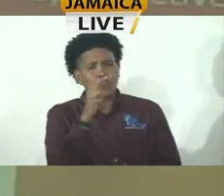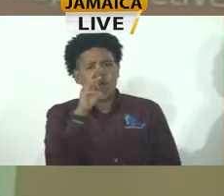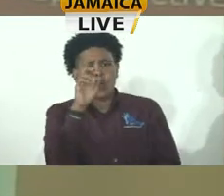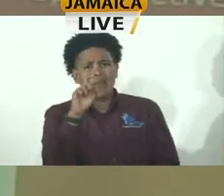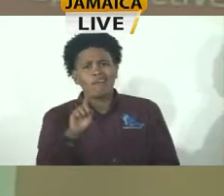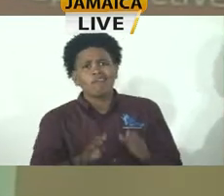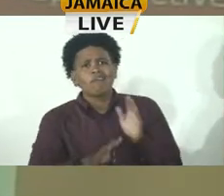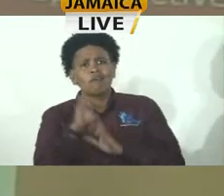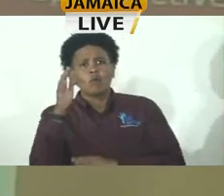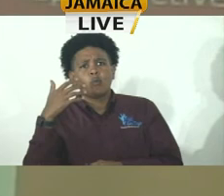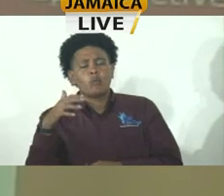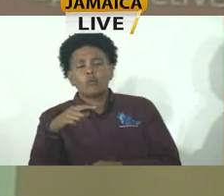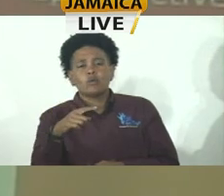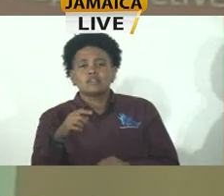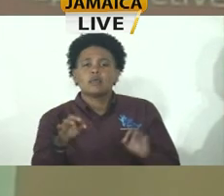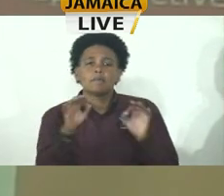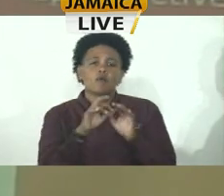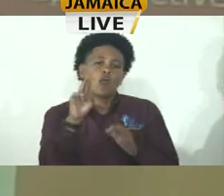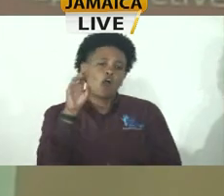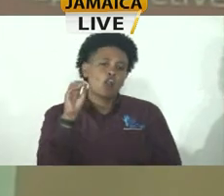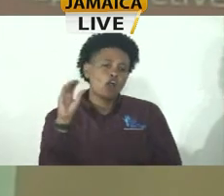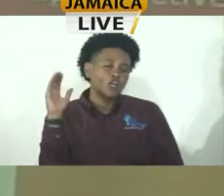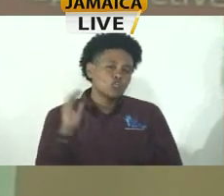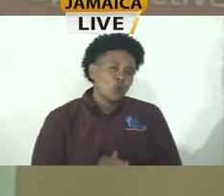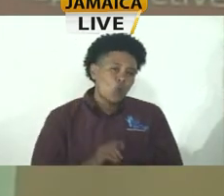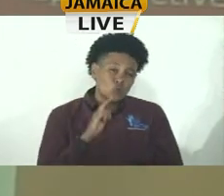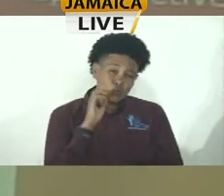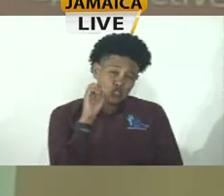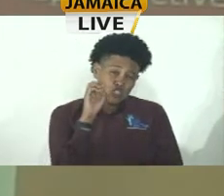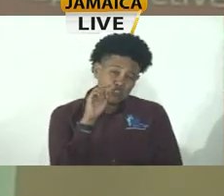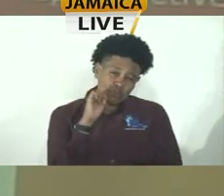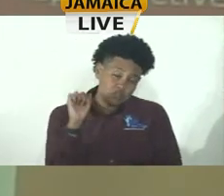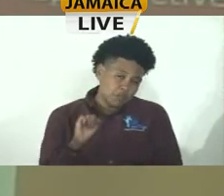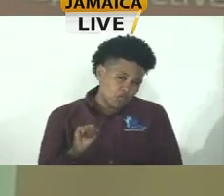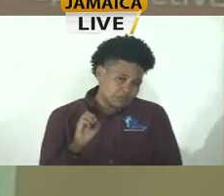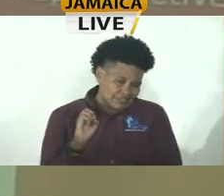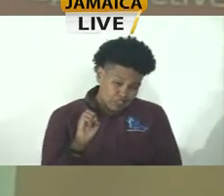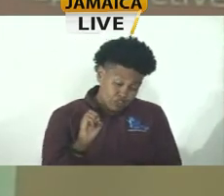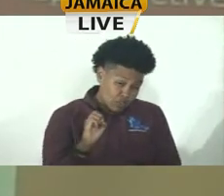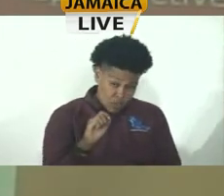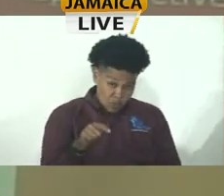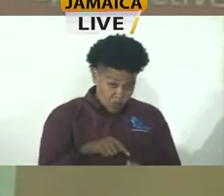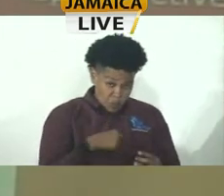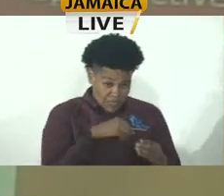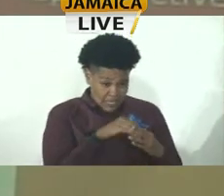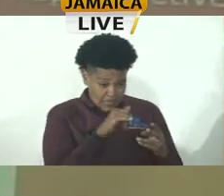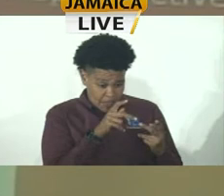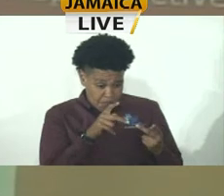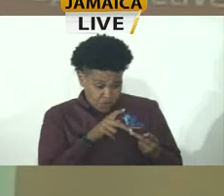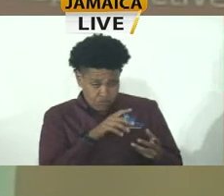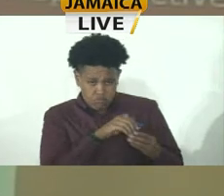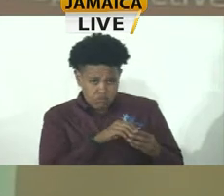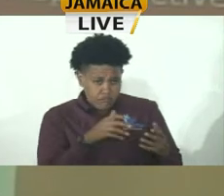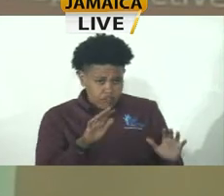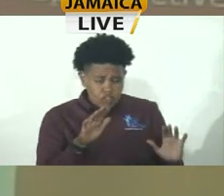not dull to as close to zero as possible and once we are in that position then madam speaker we